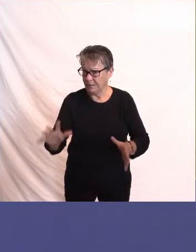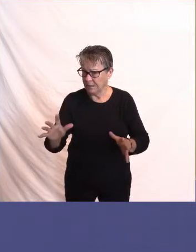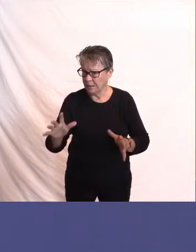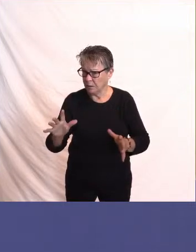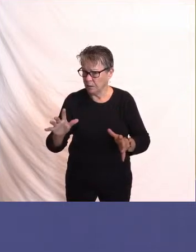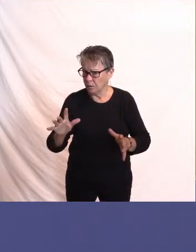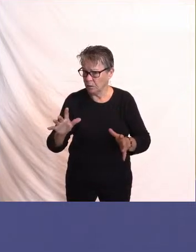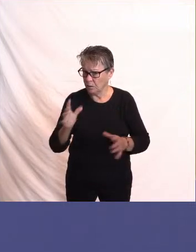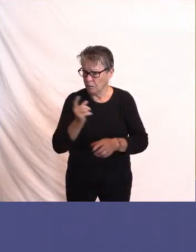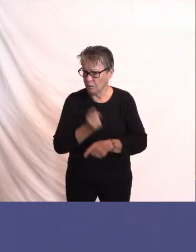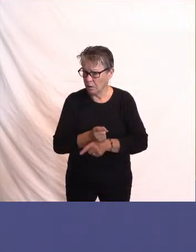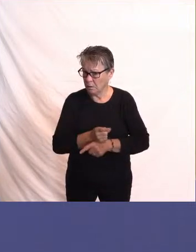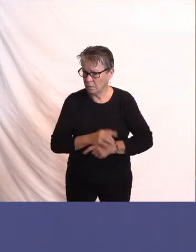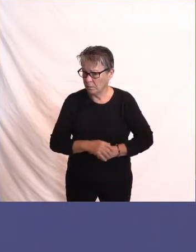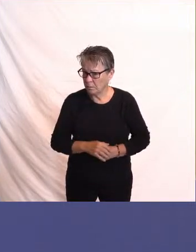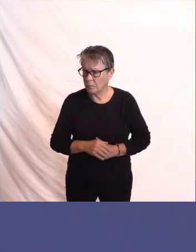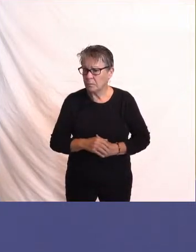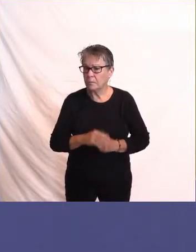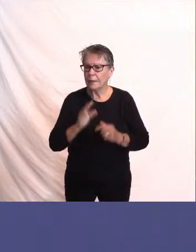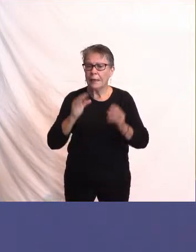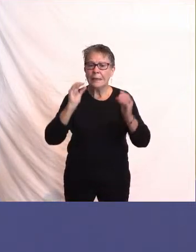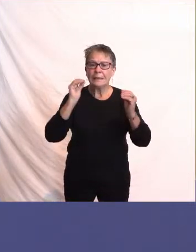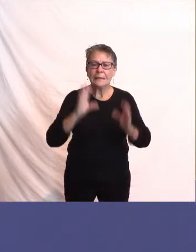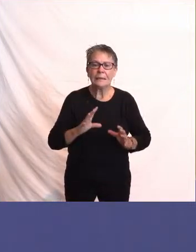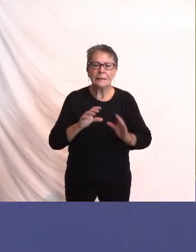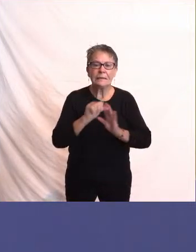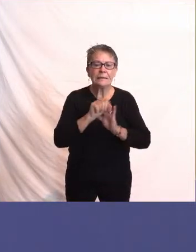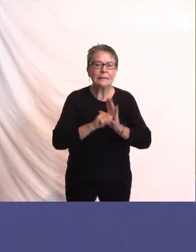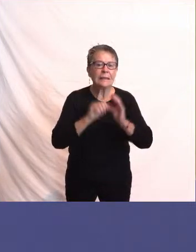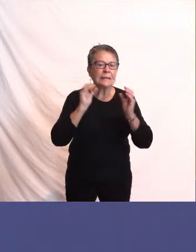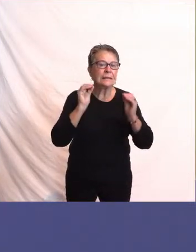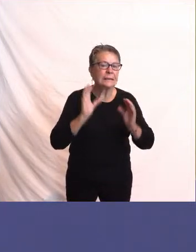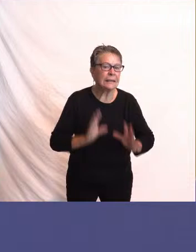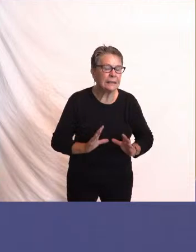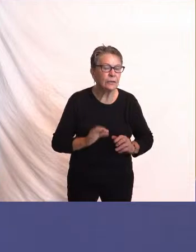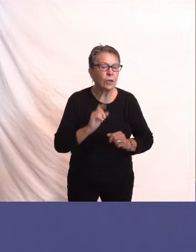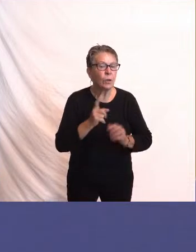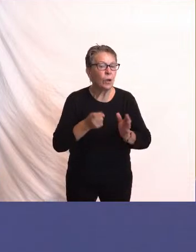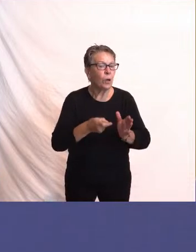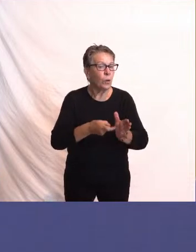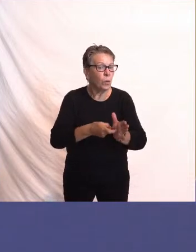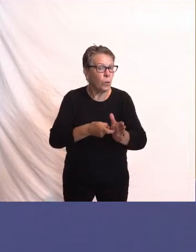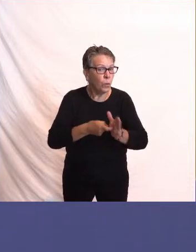this mandate be required to get booster shots if they fit the criteria?